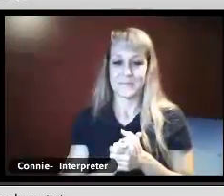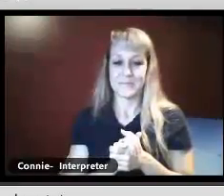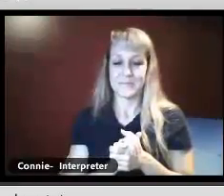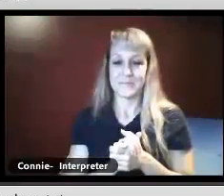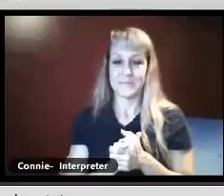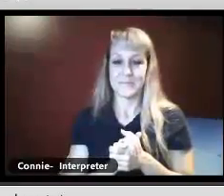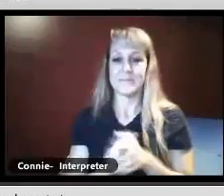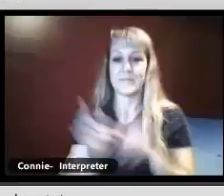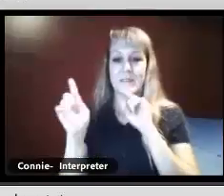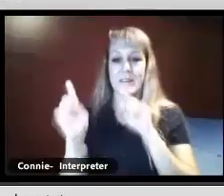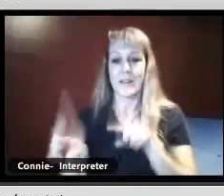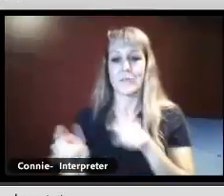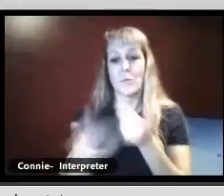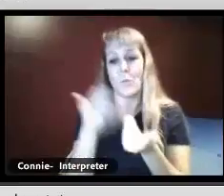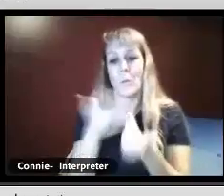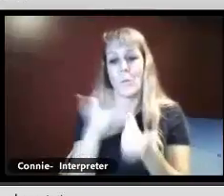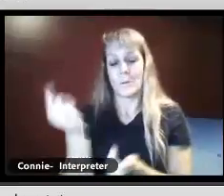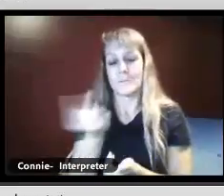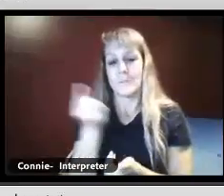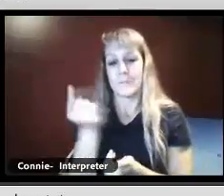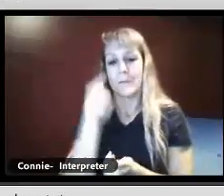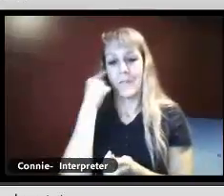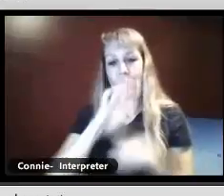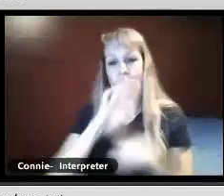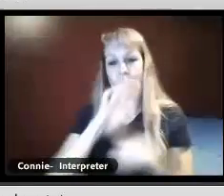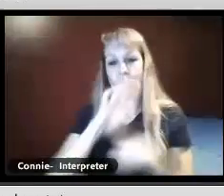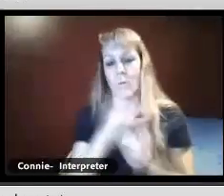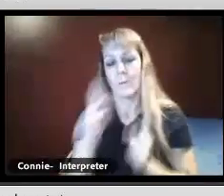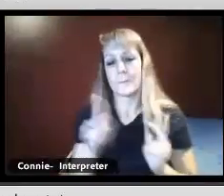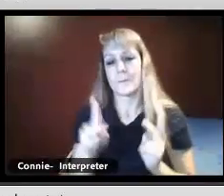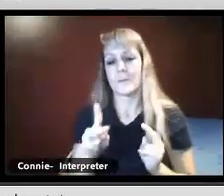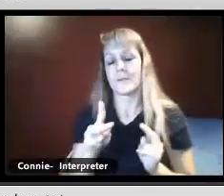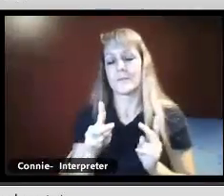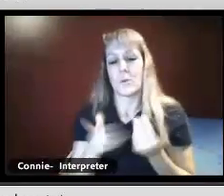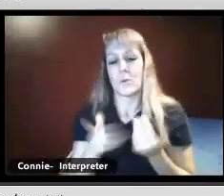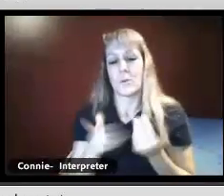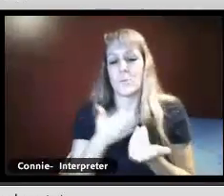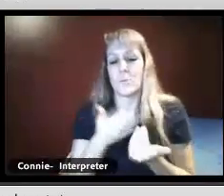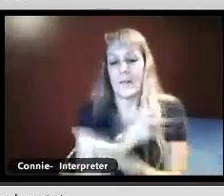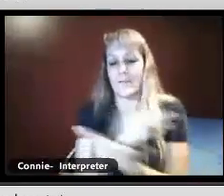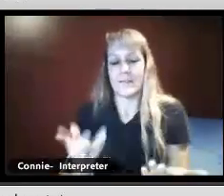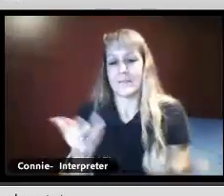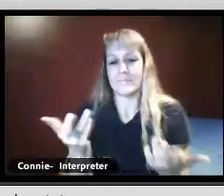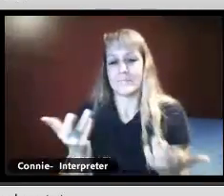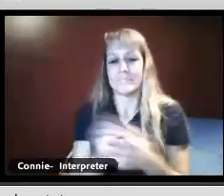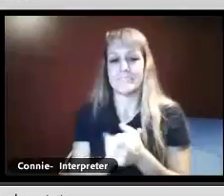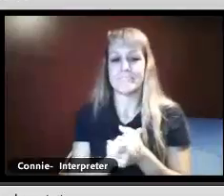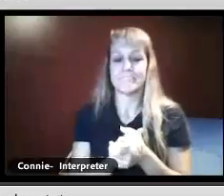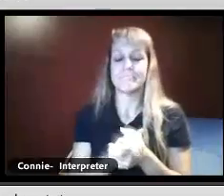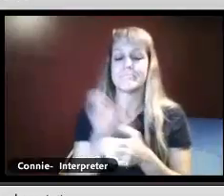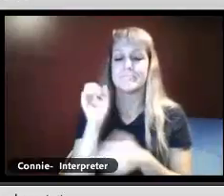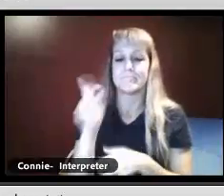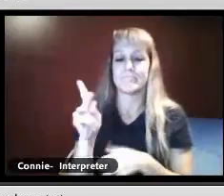The answer is there's something for almost everyone is the happy answer. All